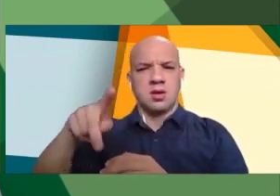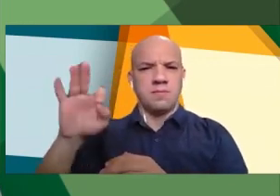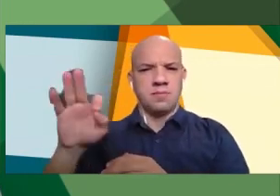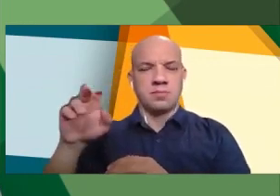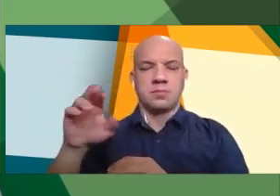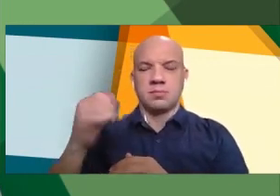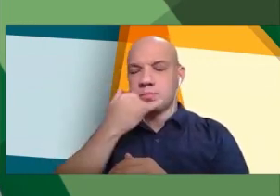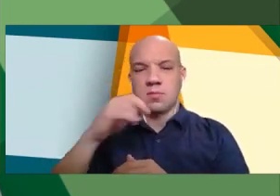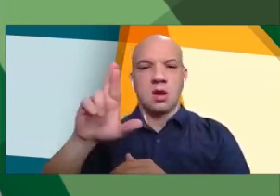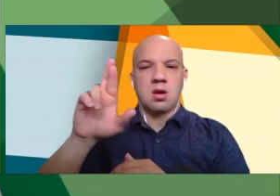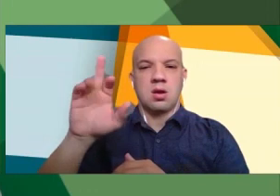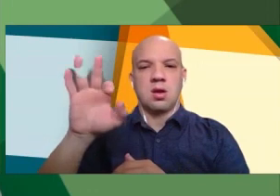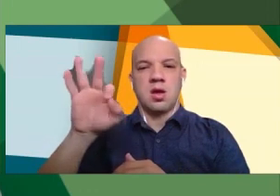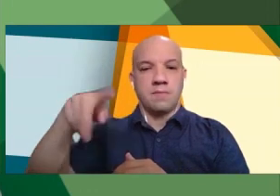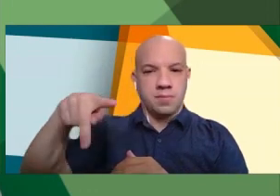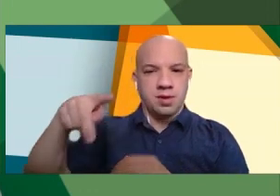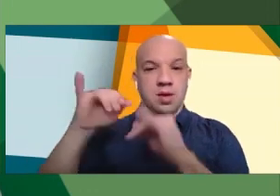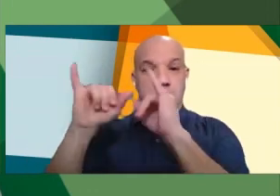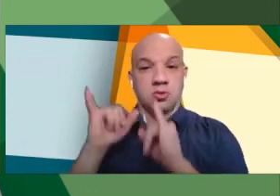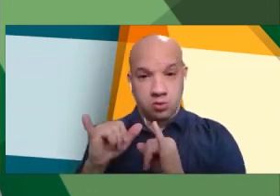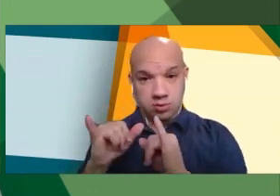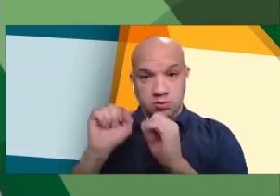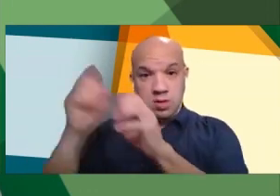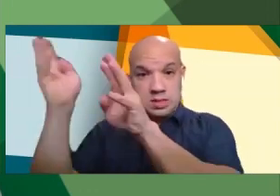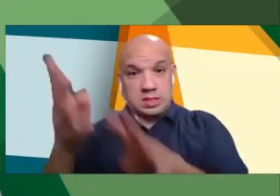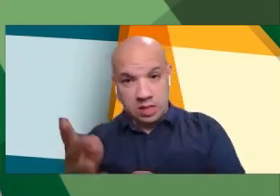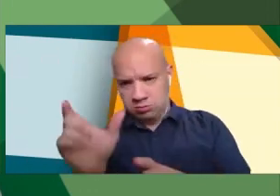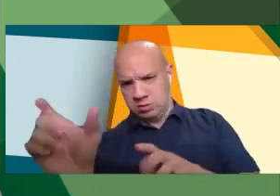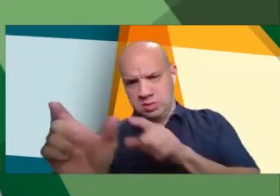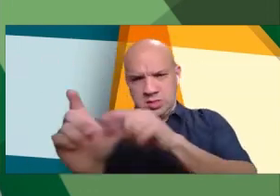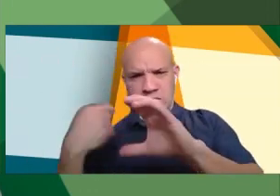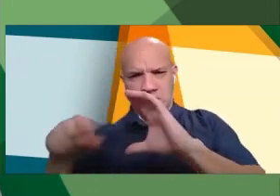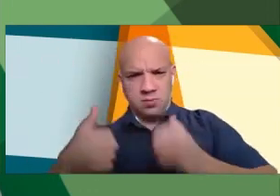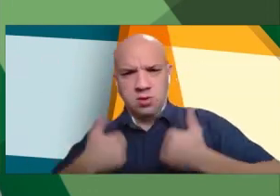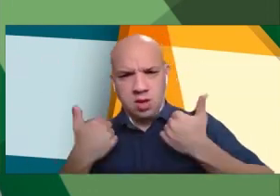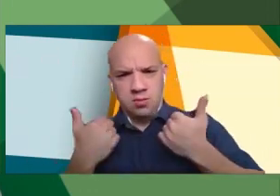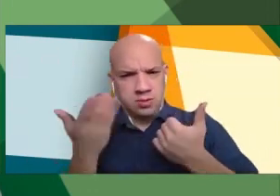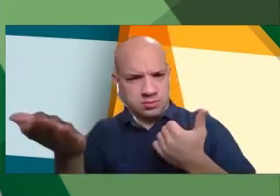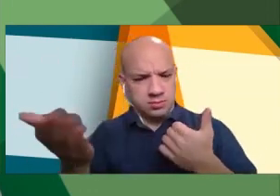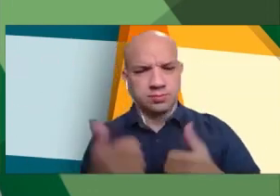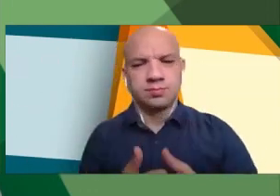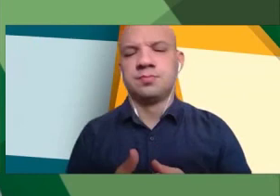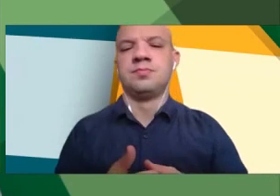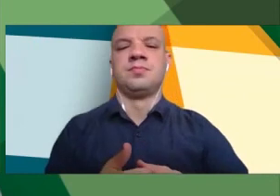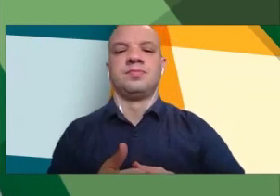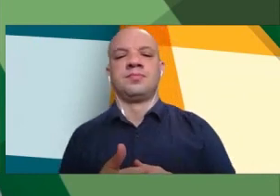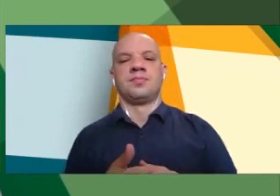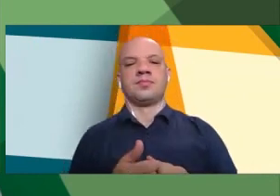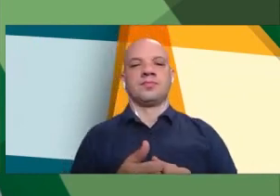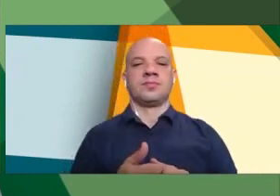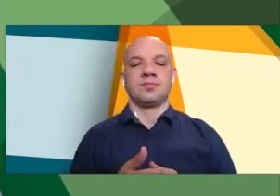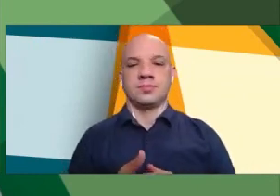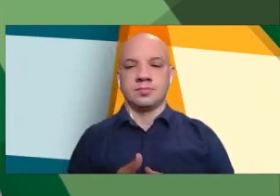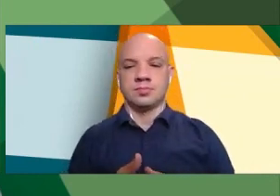download in our website. If the CDBG-DR website fails during